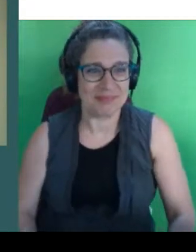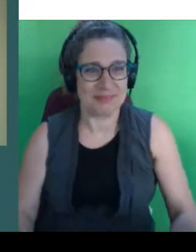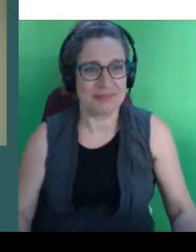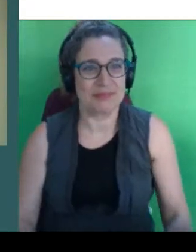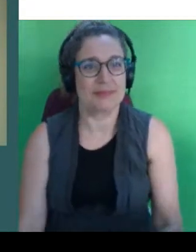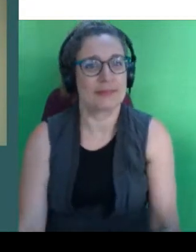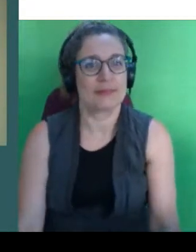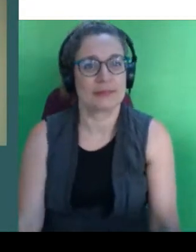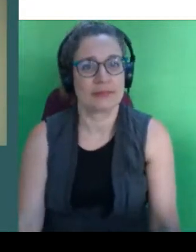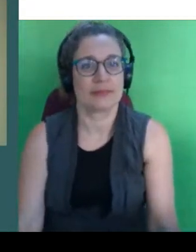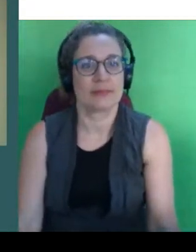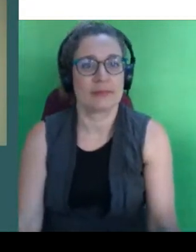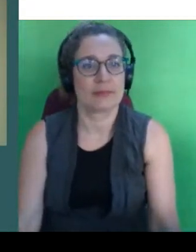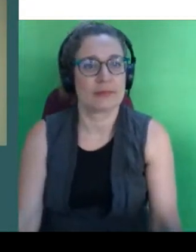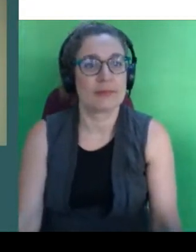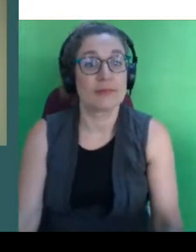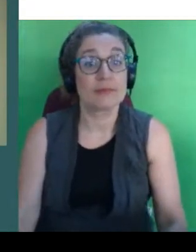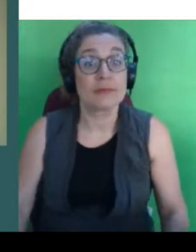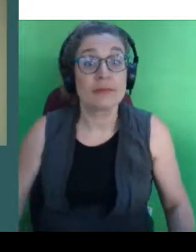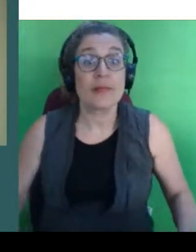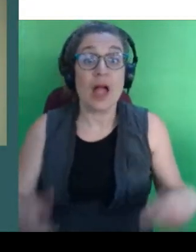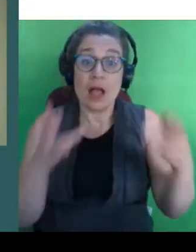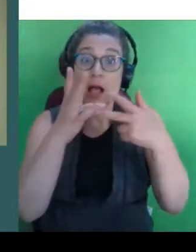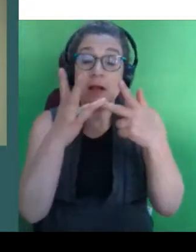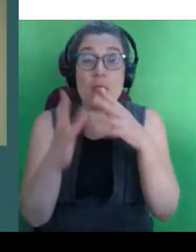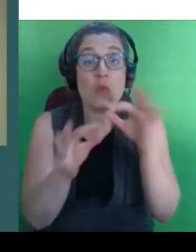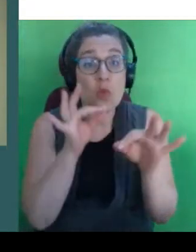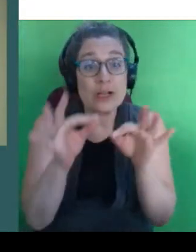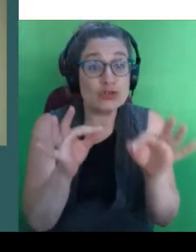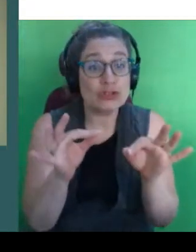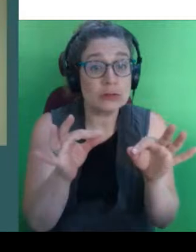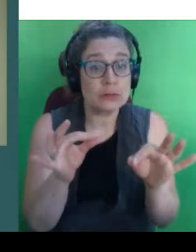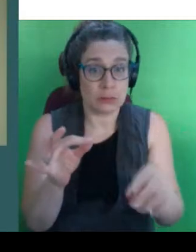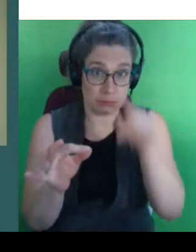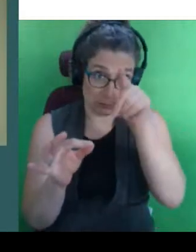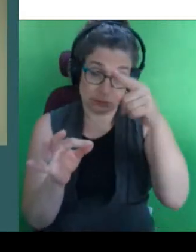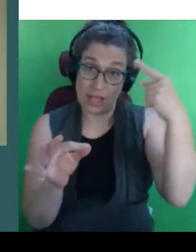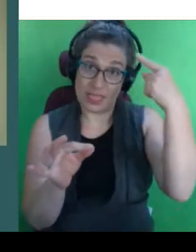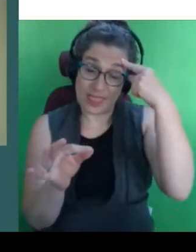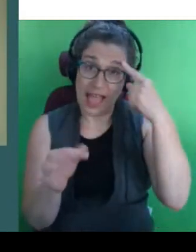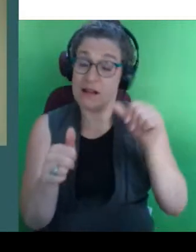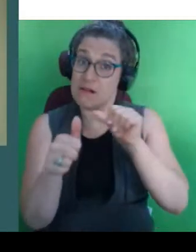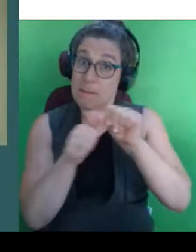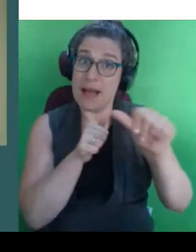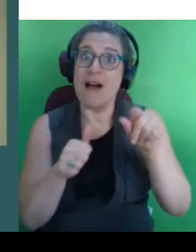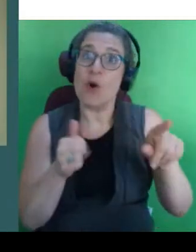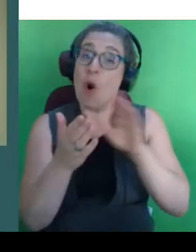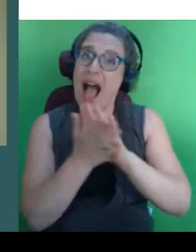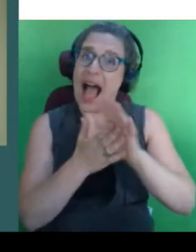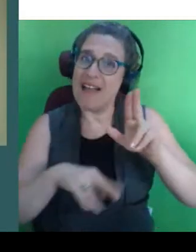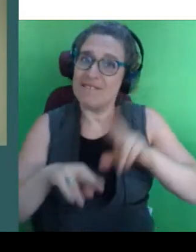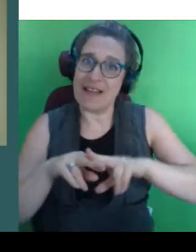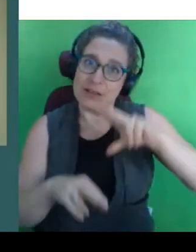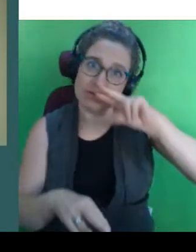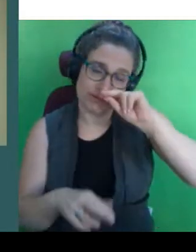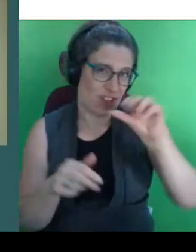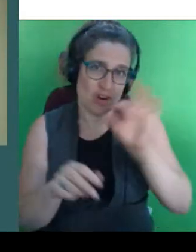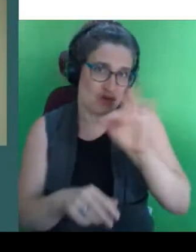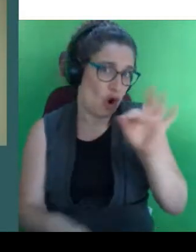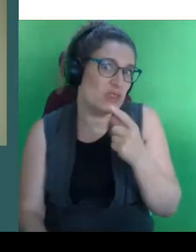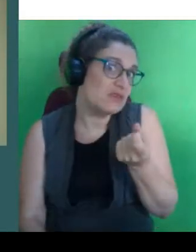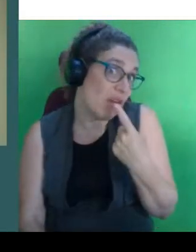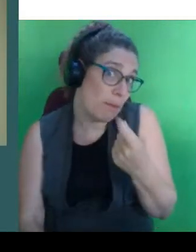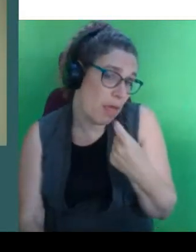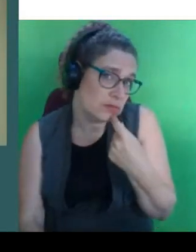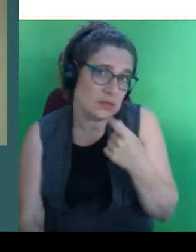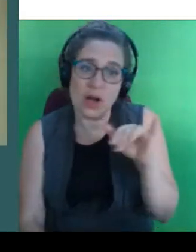Yeah. So another question. Are you advising nasal sprays are the way to go for hay fever rather than oral tablets, or are you